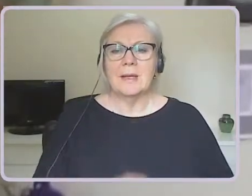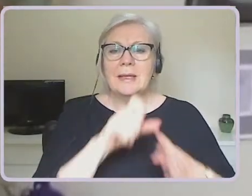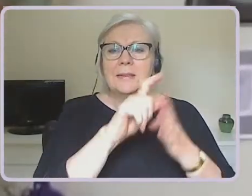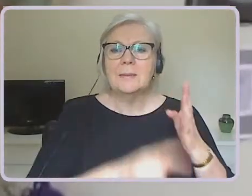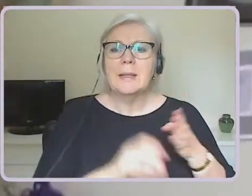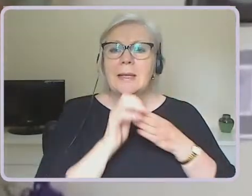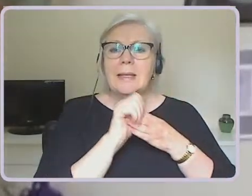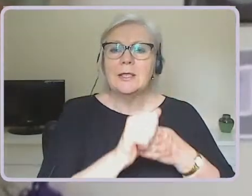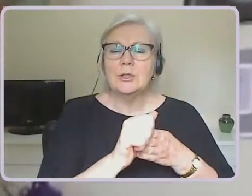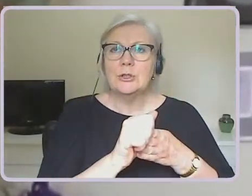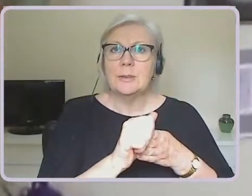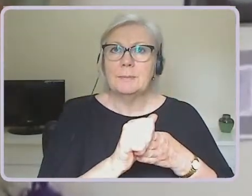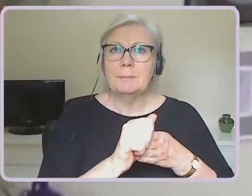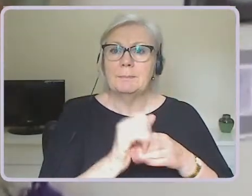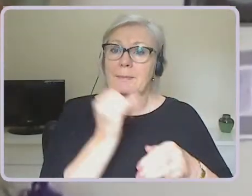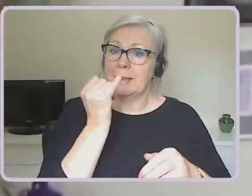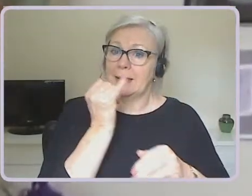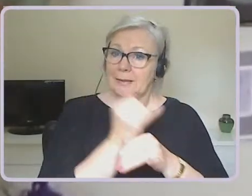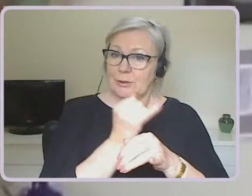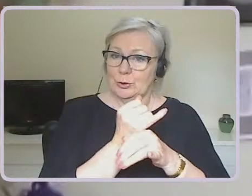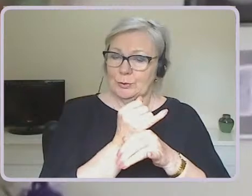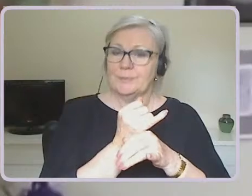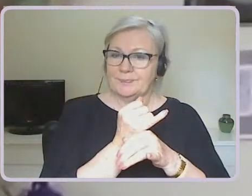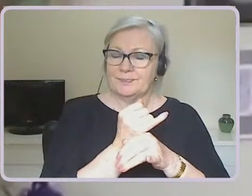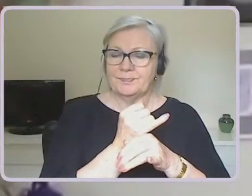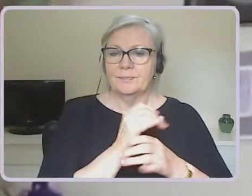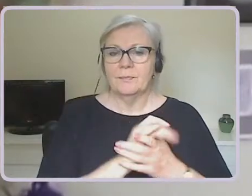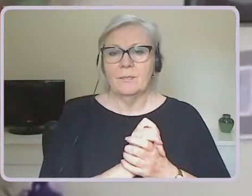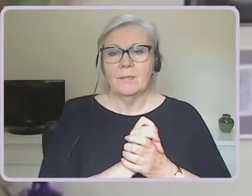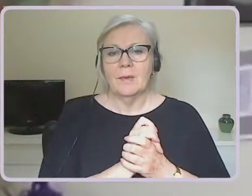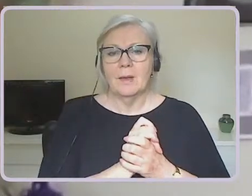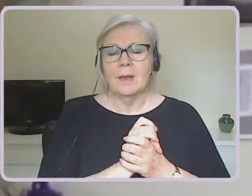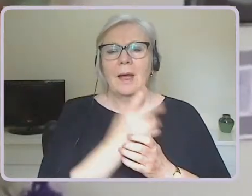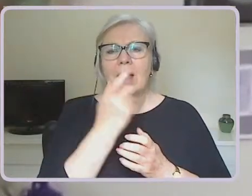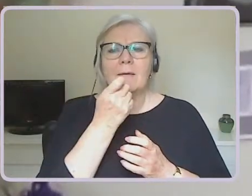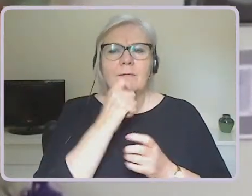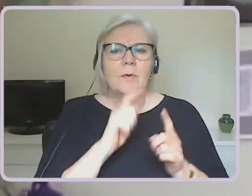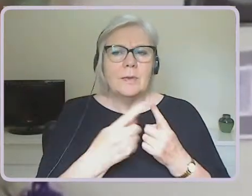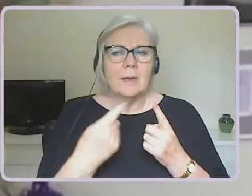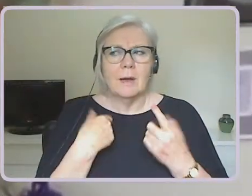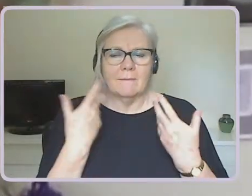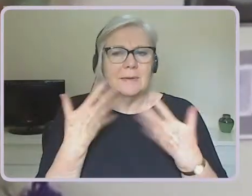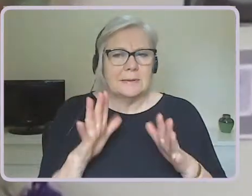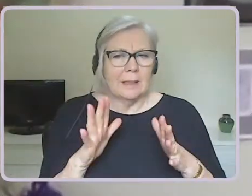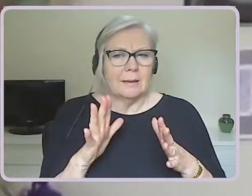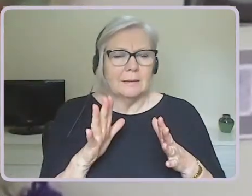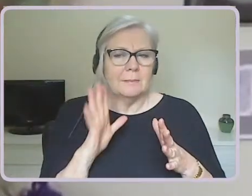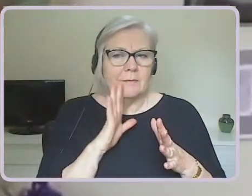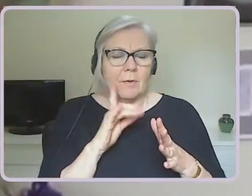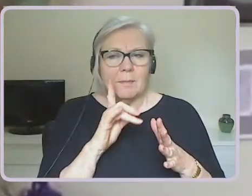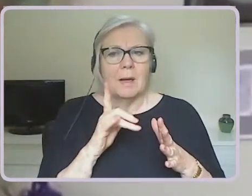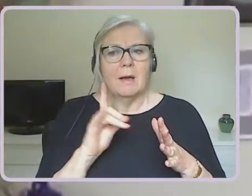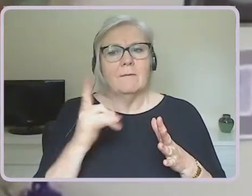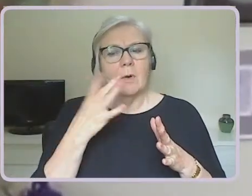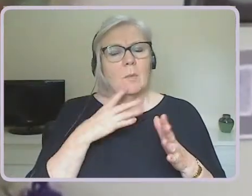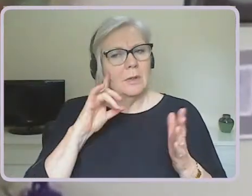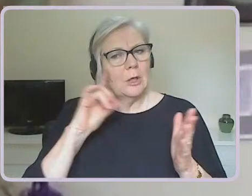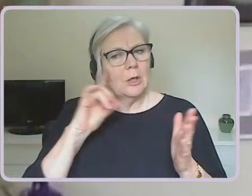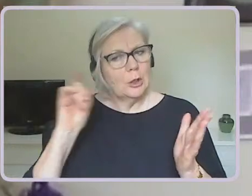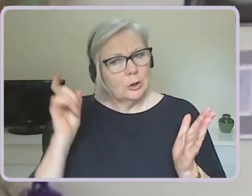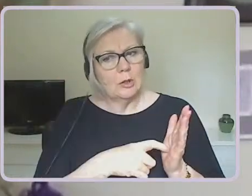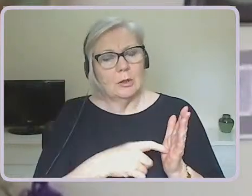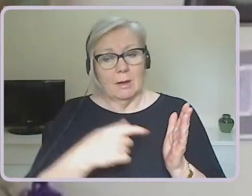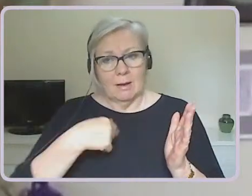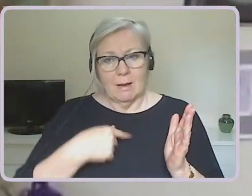Institute, and there's a couple of other things that I've done which might be relevant, but firstly I will acknowledge that I am